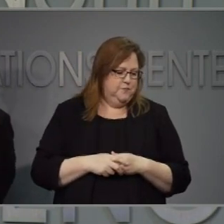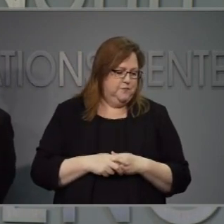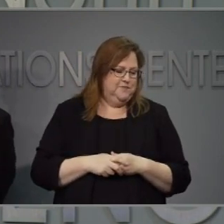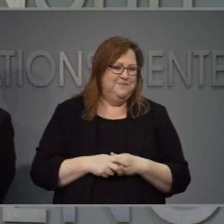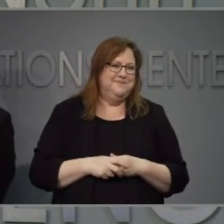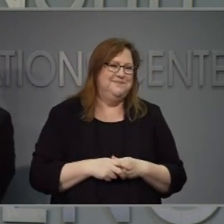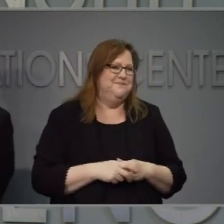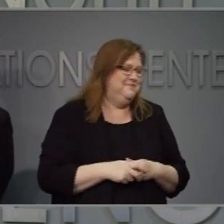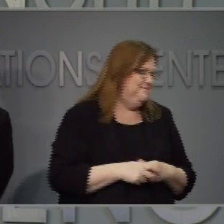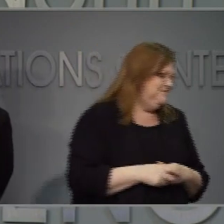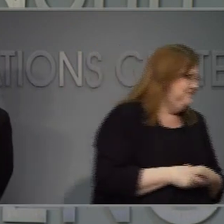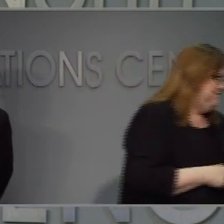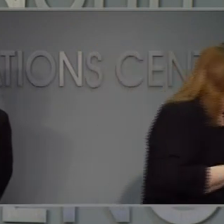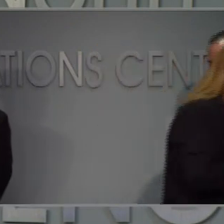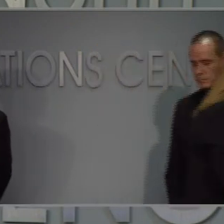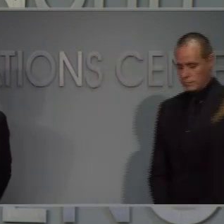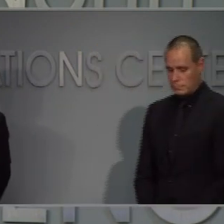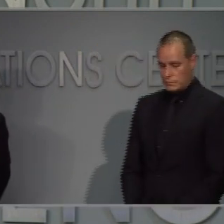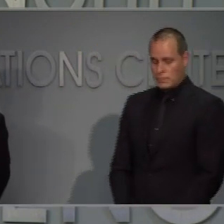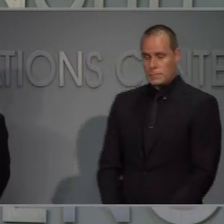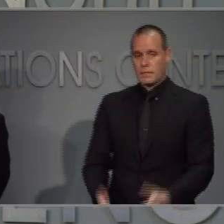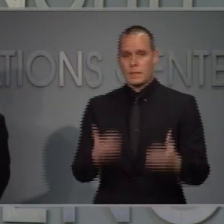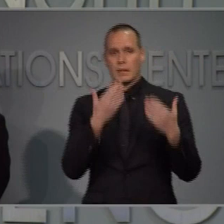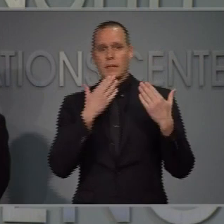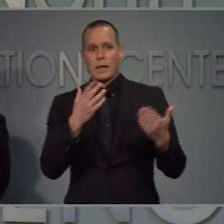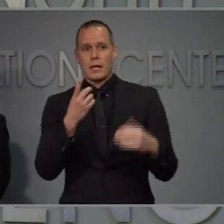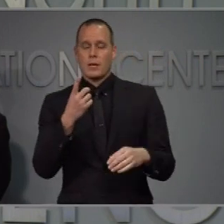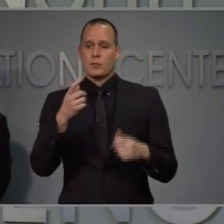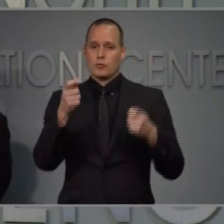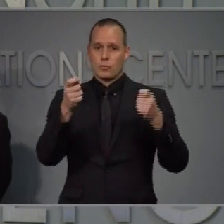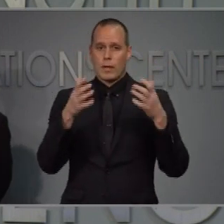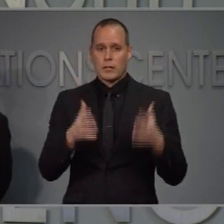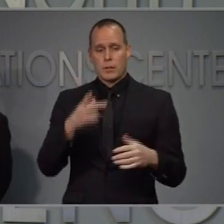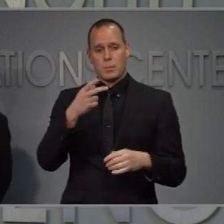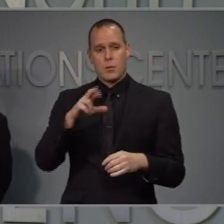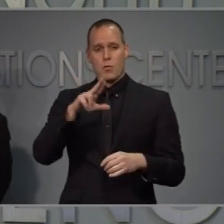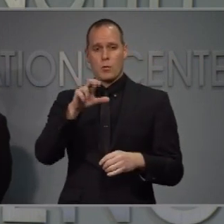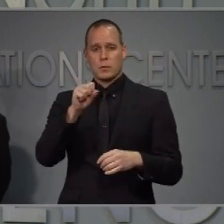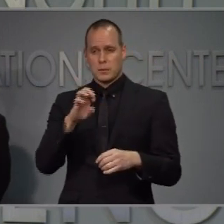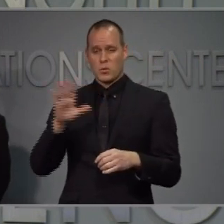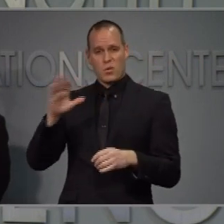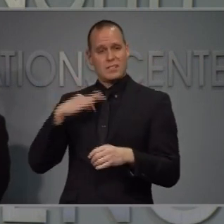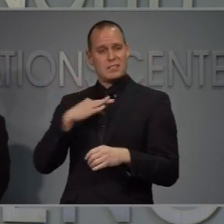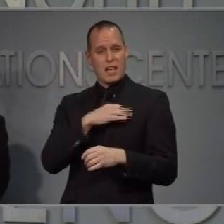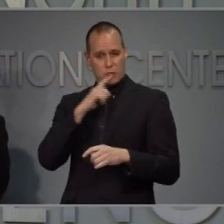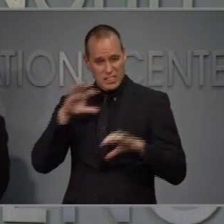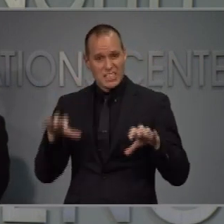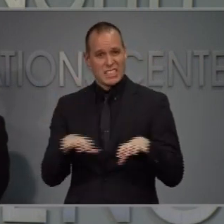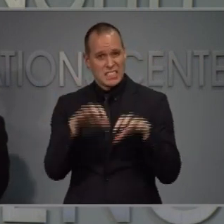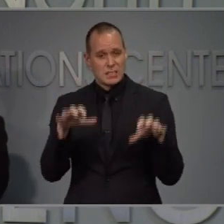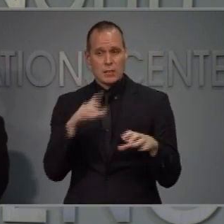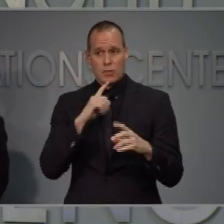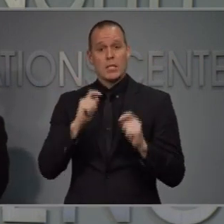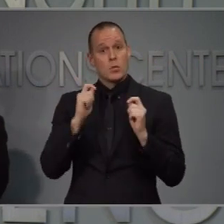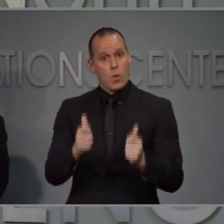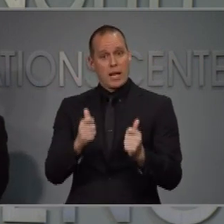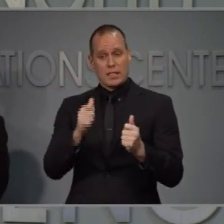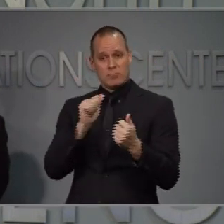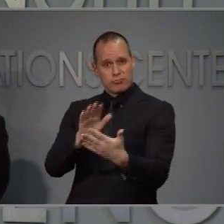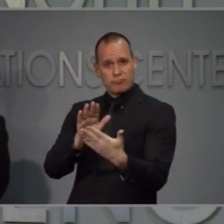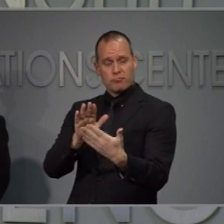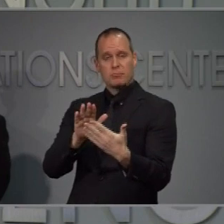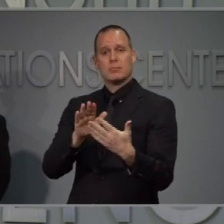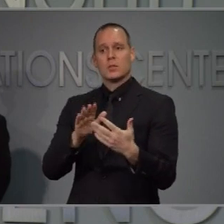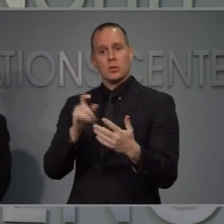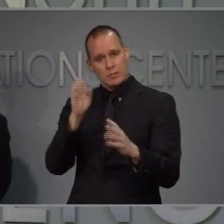Thank you, Director Perouse. I appreciate the work you and your staff are doing on this and for working quickly on a package that